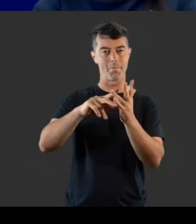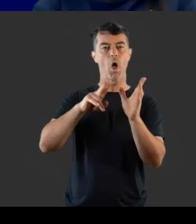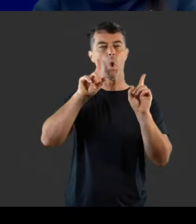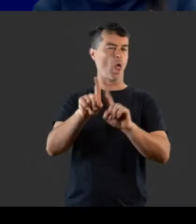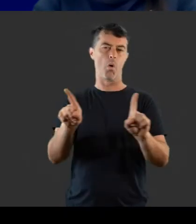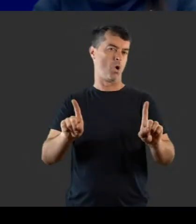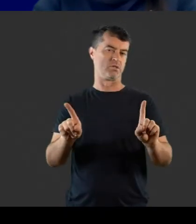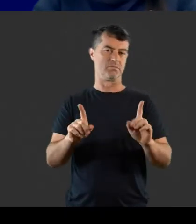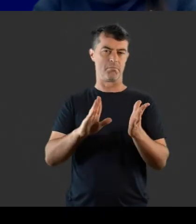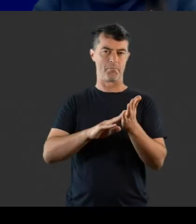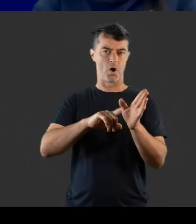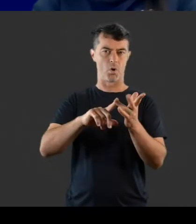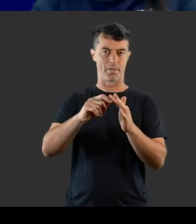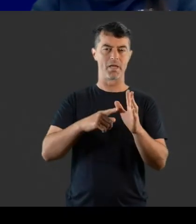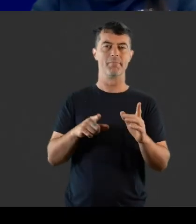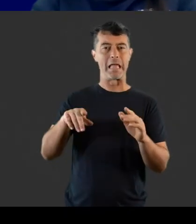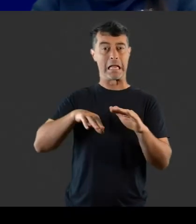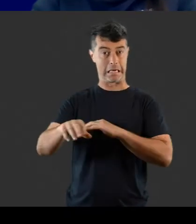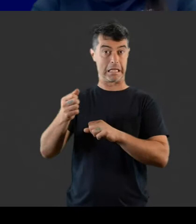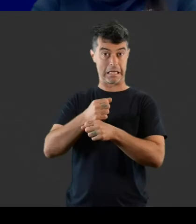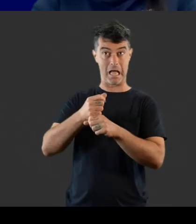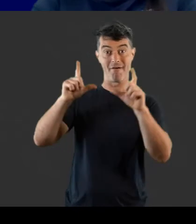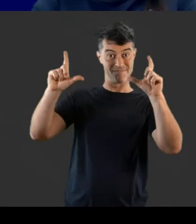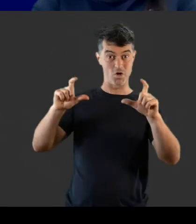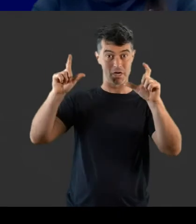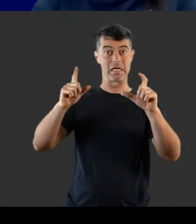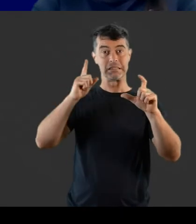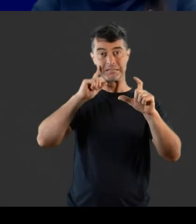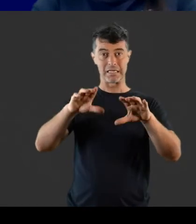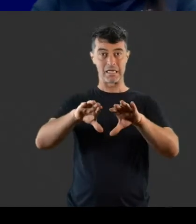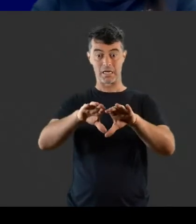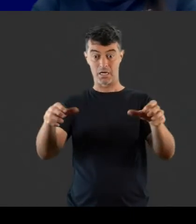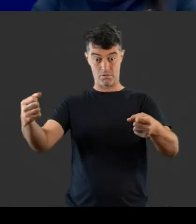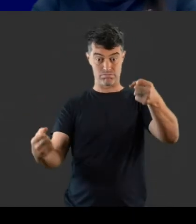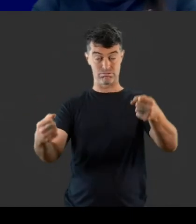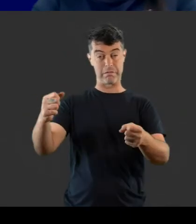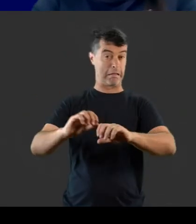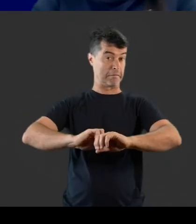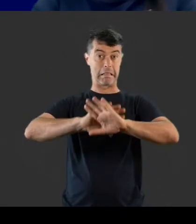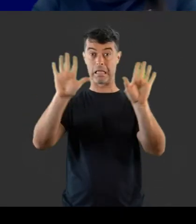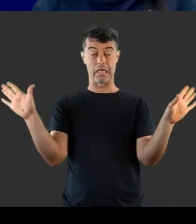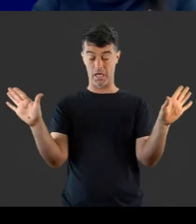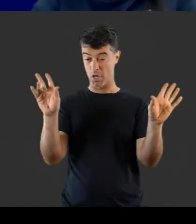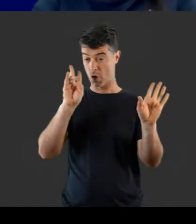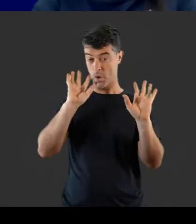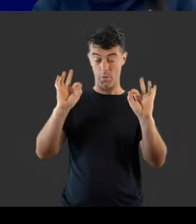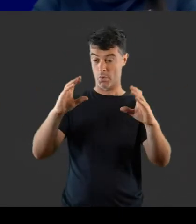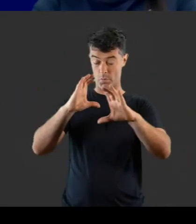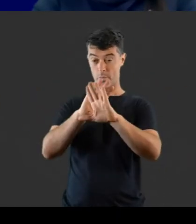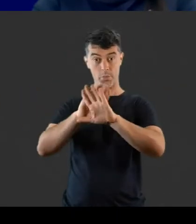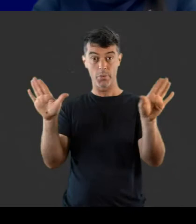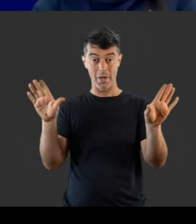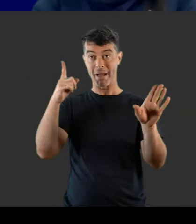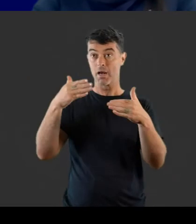illustrating myopia. The photo was taken inside a car. The dashboard and steering wheel are clear and